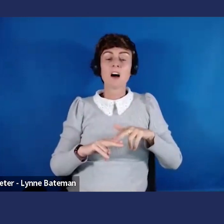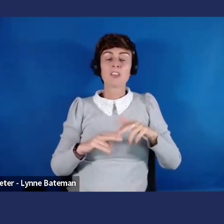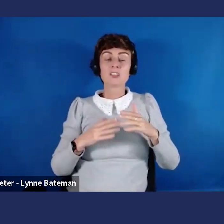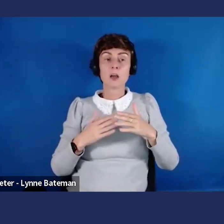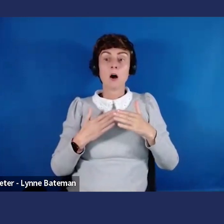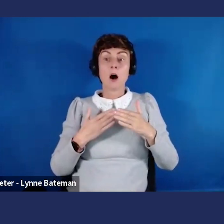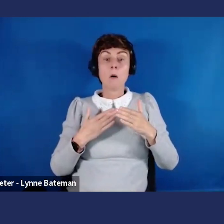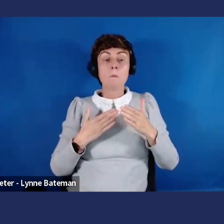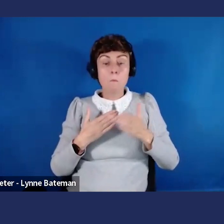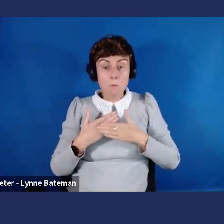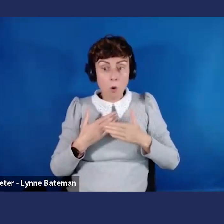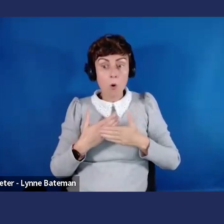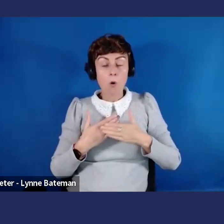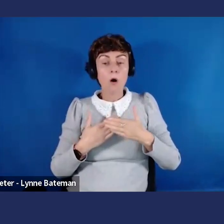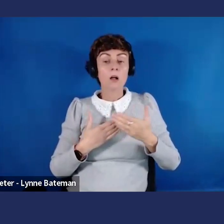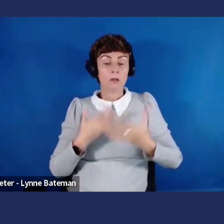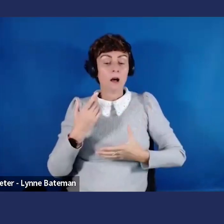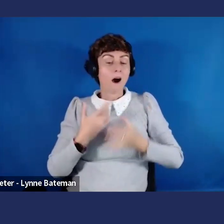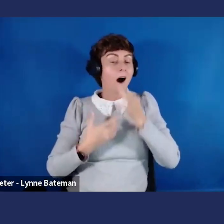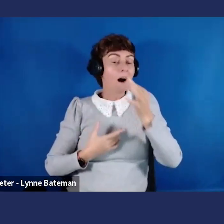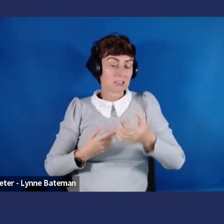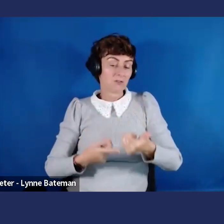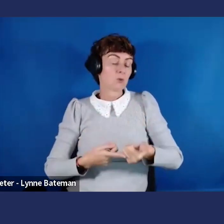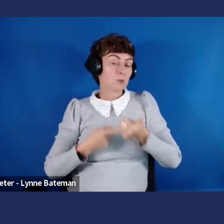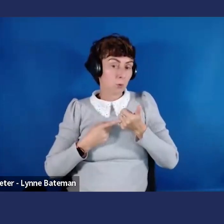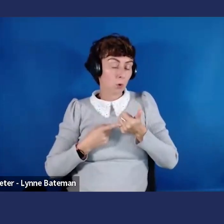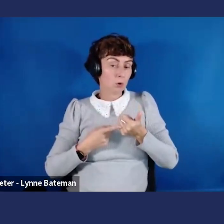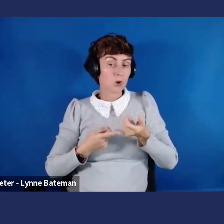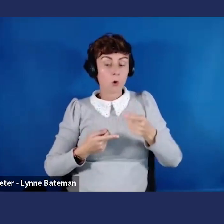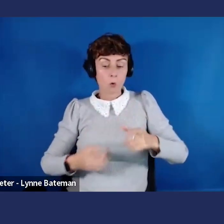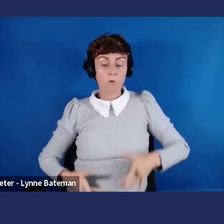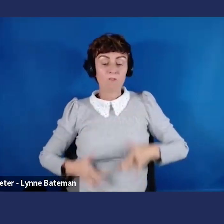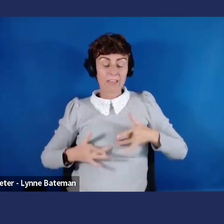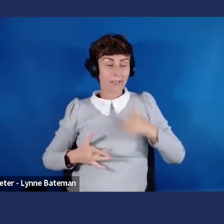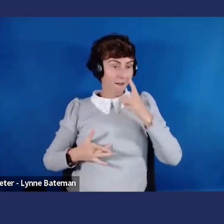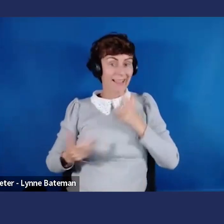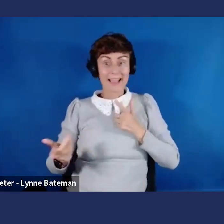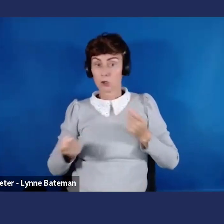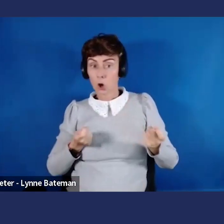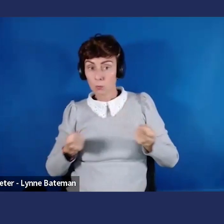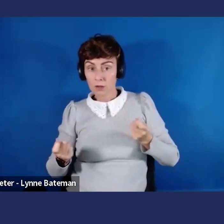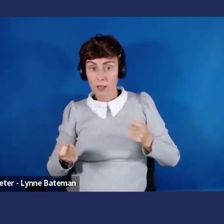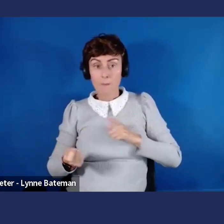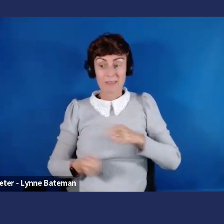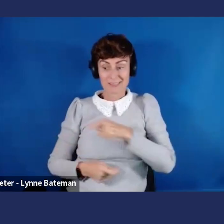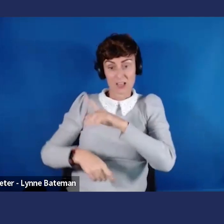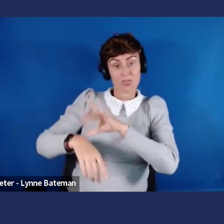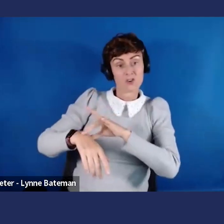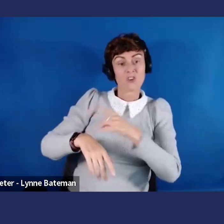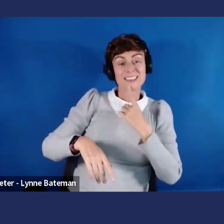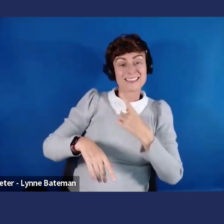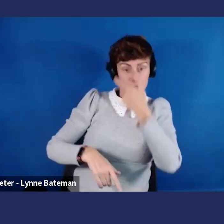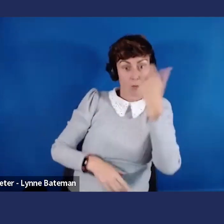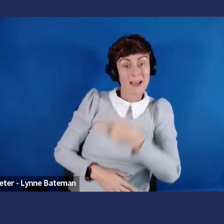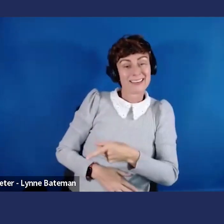get support later on, or feel that they can handle the situation themselves because it's been acknowledged that it was traumatic at a very